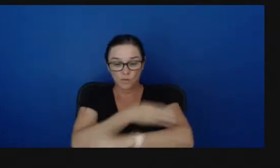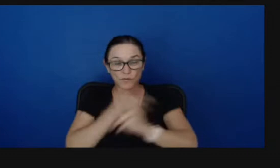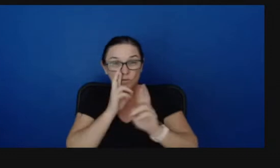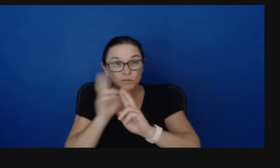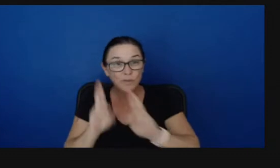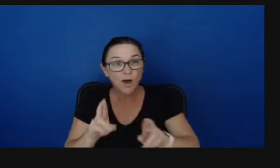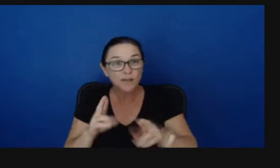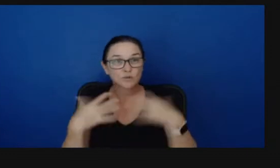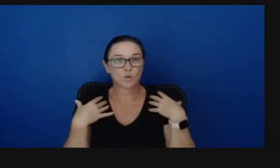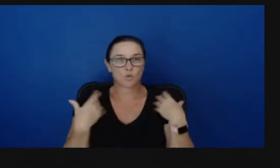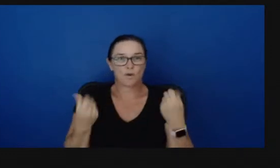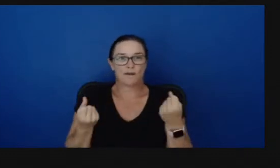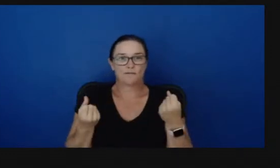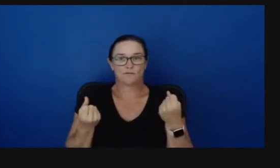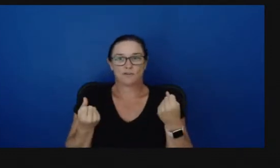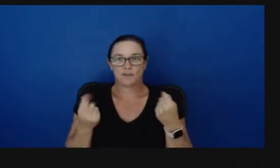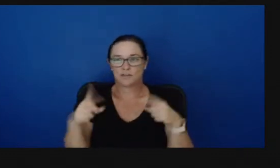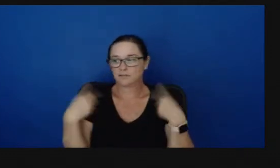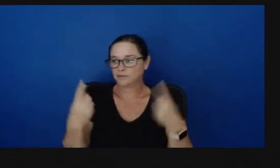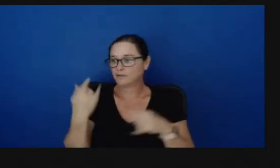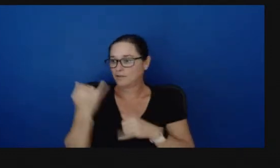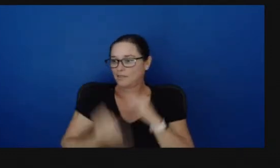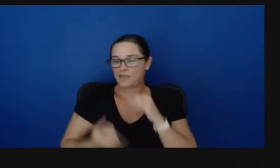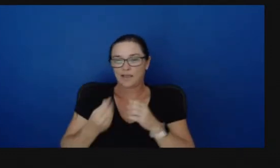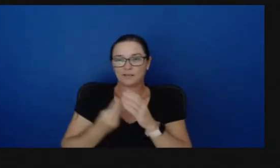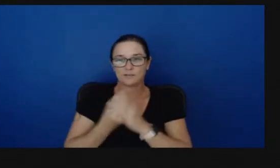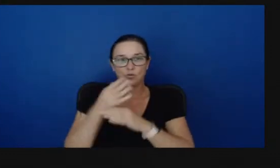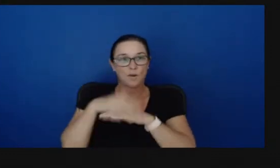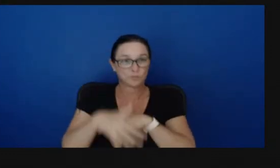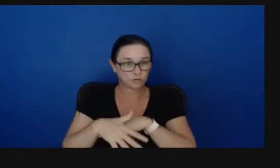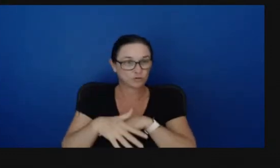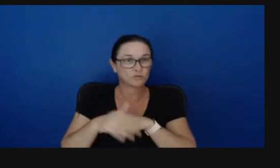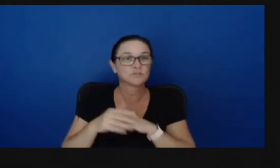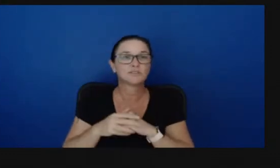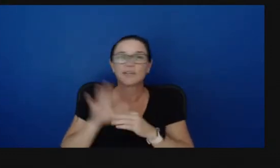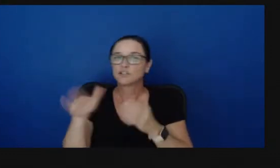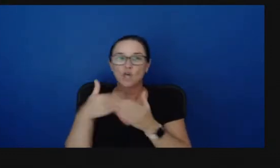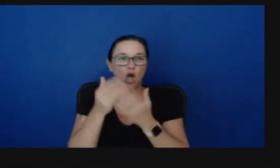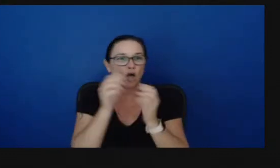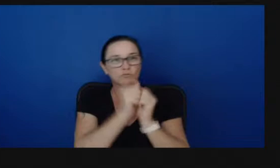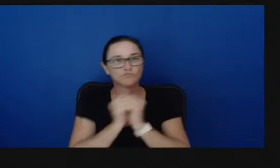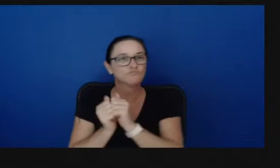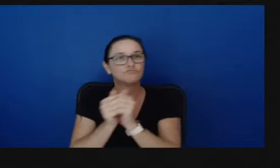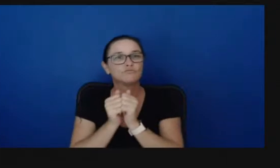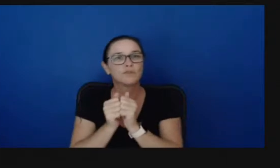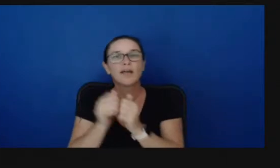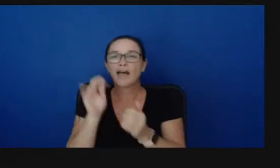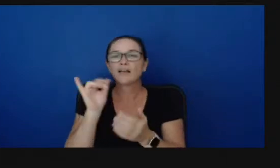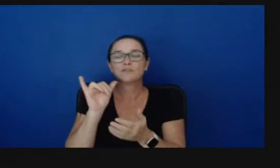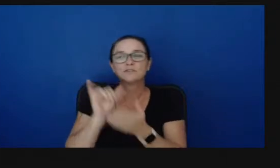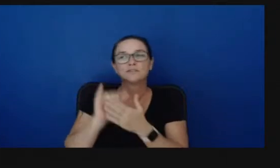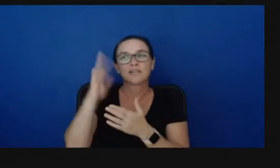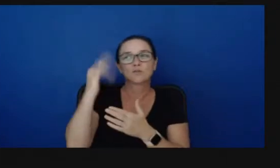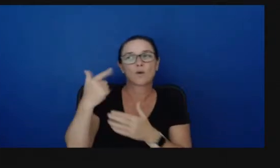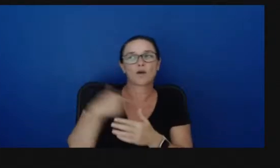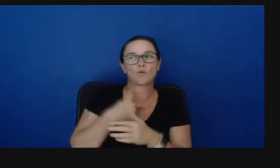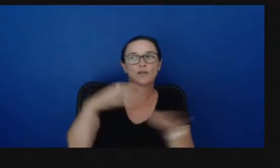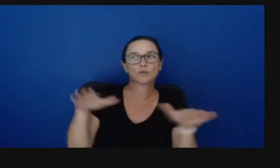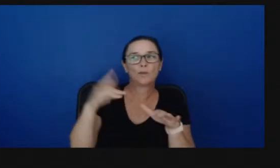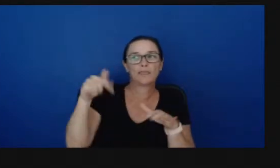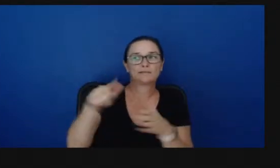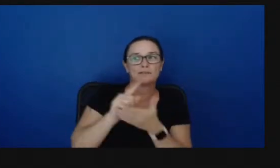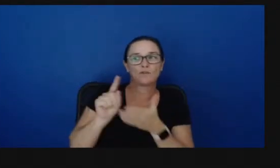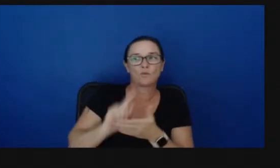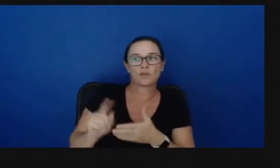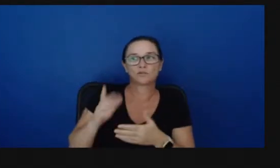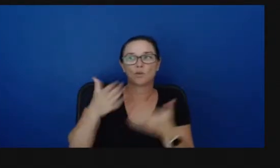recovery to the last eruption, all of that, all wrapped into one here. That's why we do this. So thanks for helping us